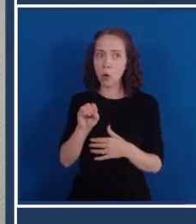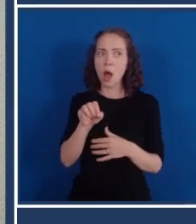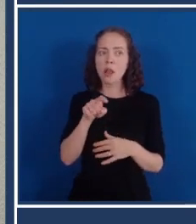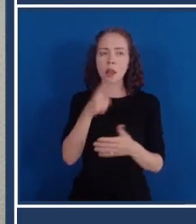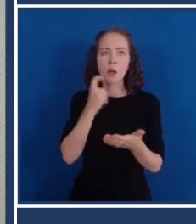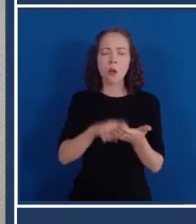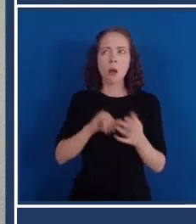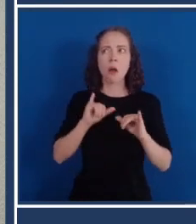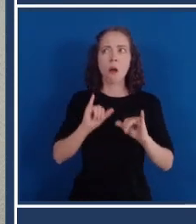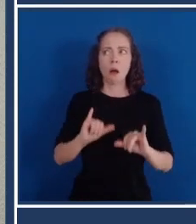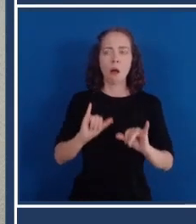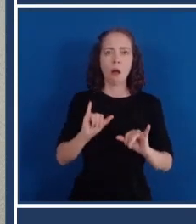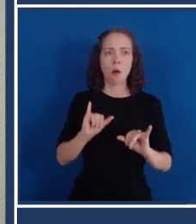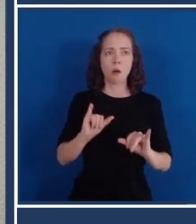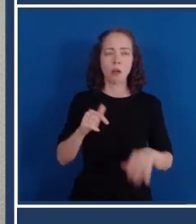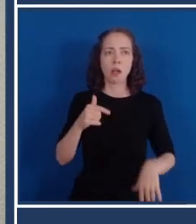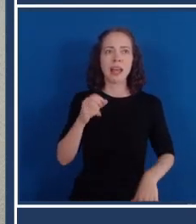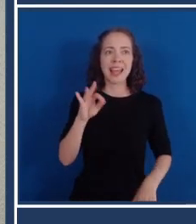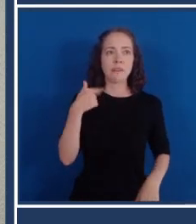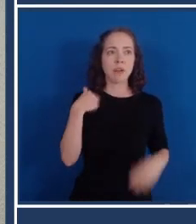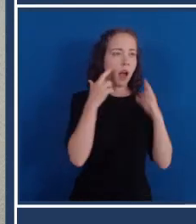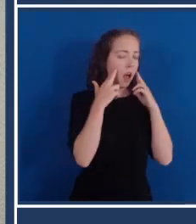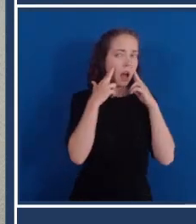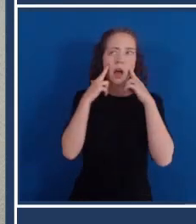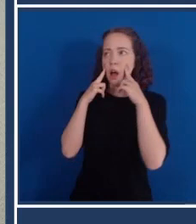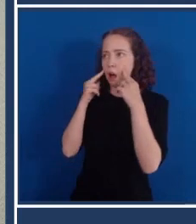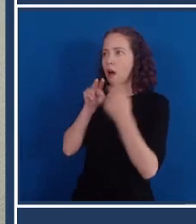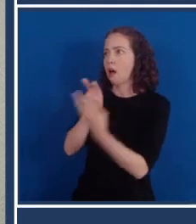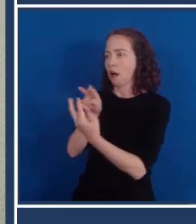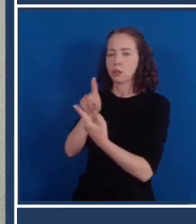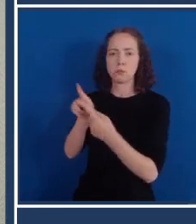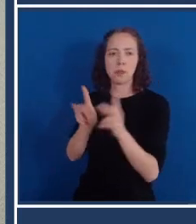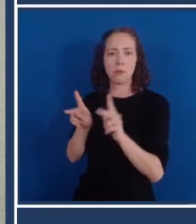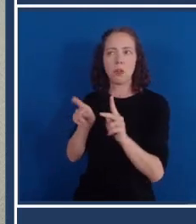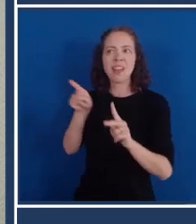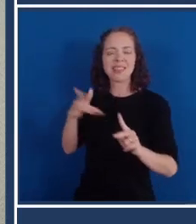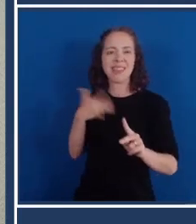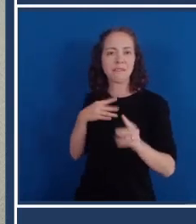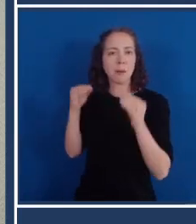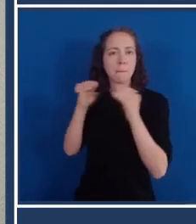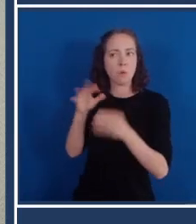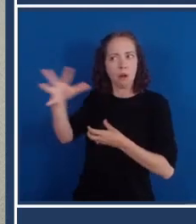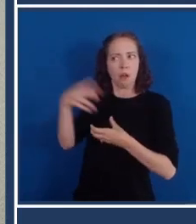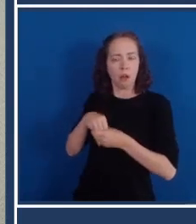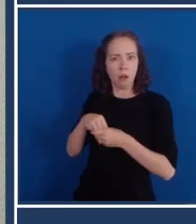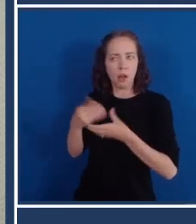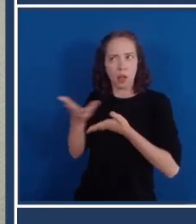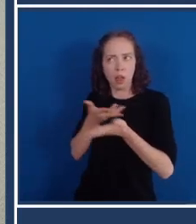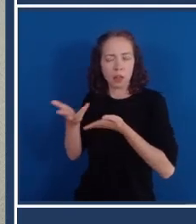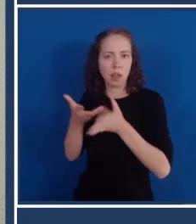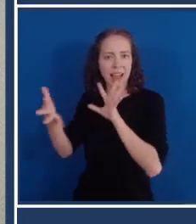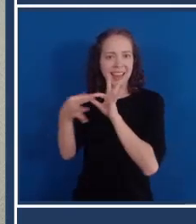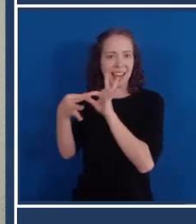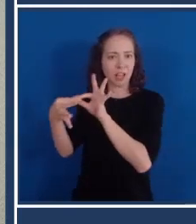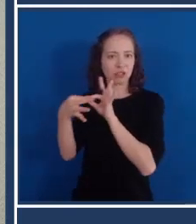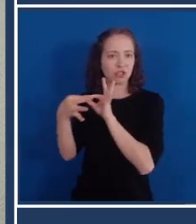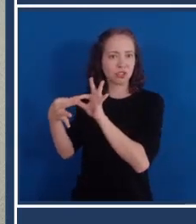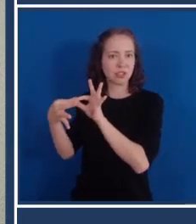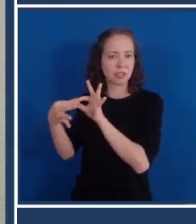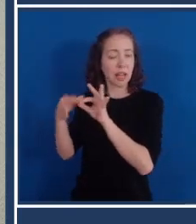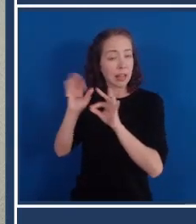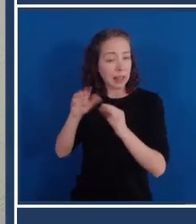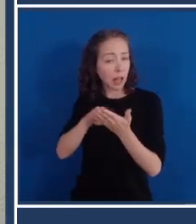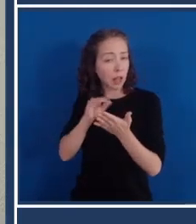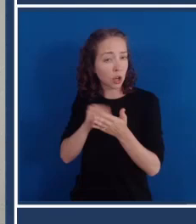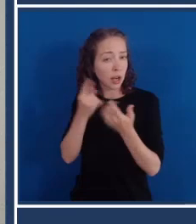people actually makes them more engaged. And that learning comes about because to use the